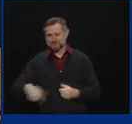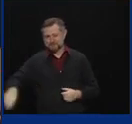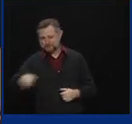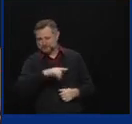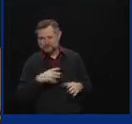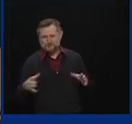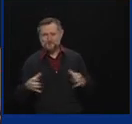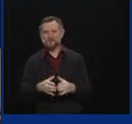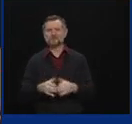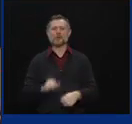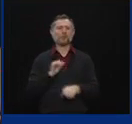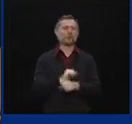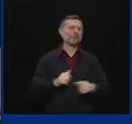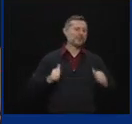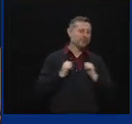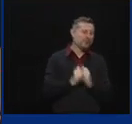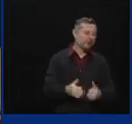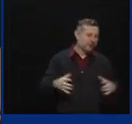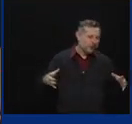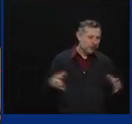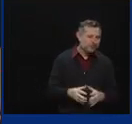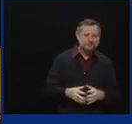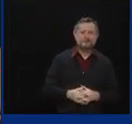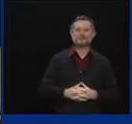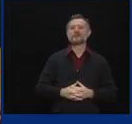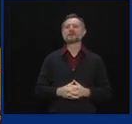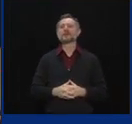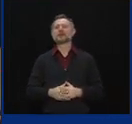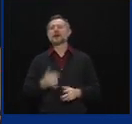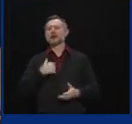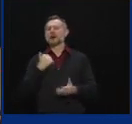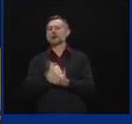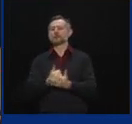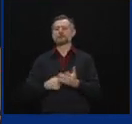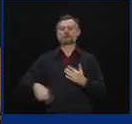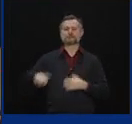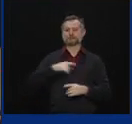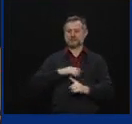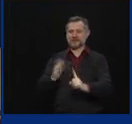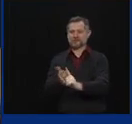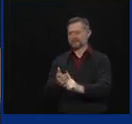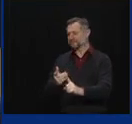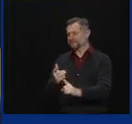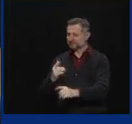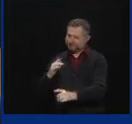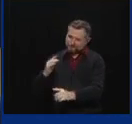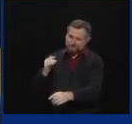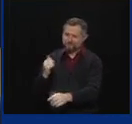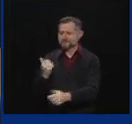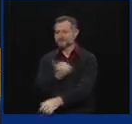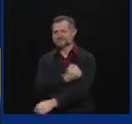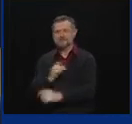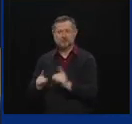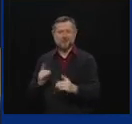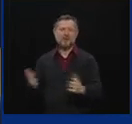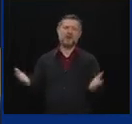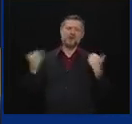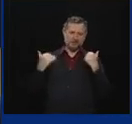this magic to get people vaccinated. Thank you. Thank you all for coming.